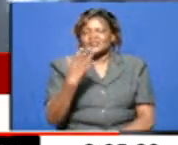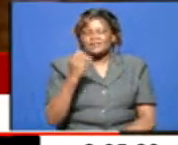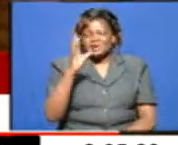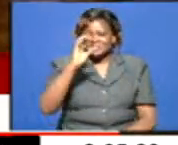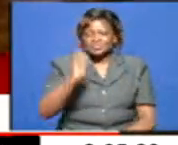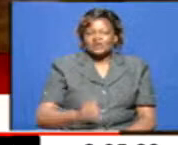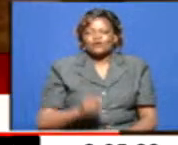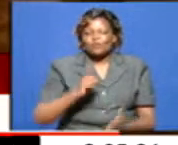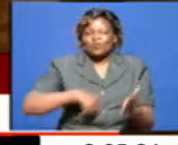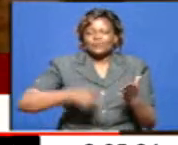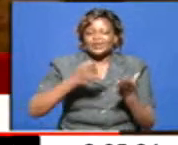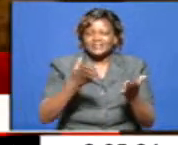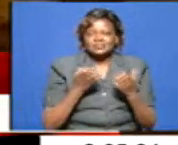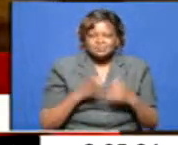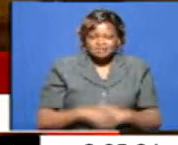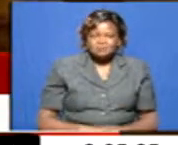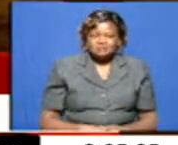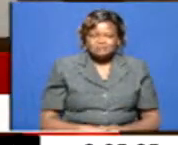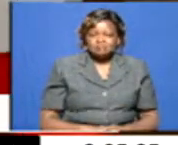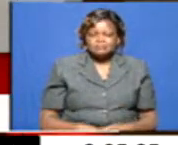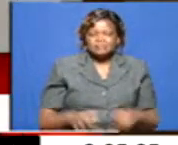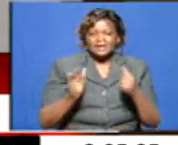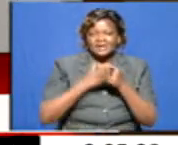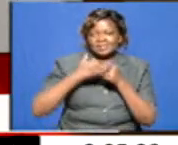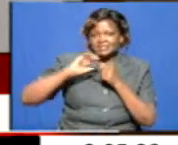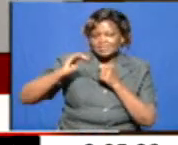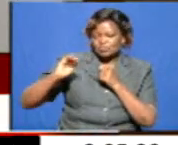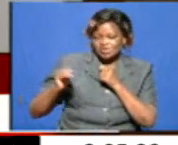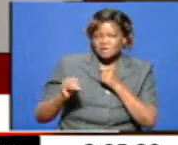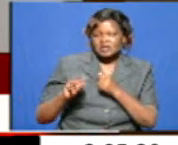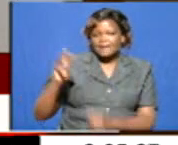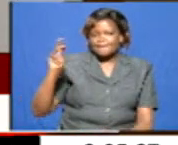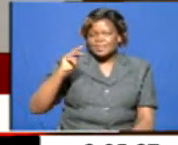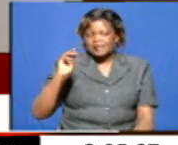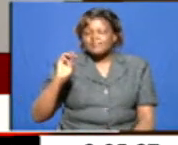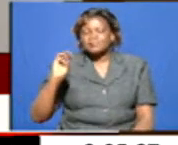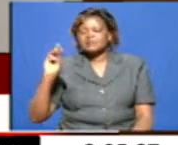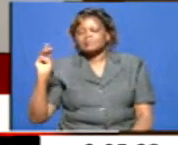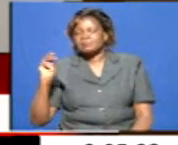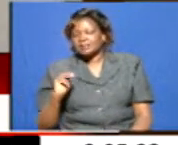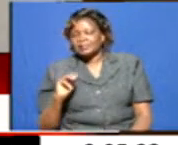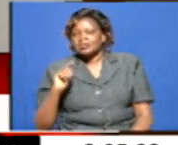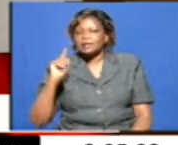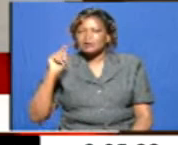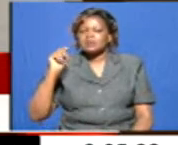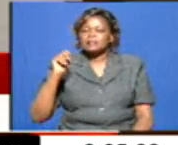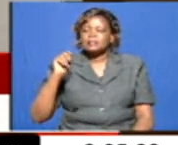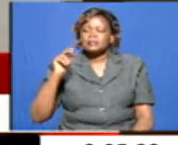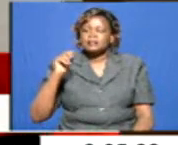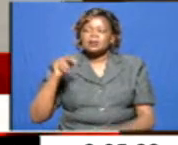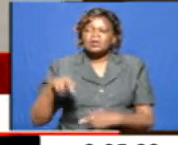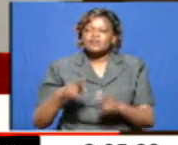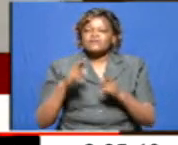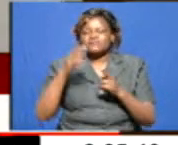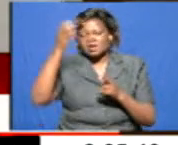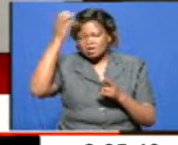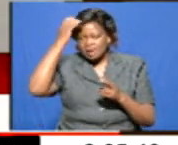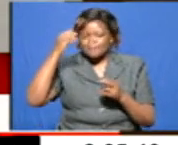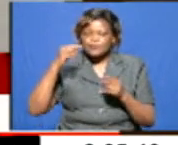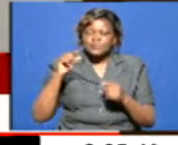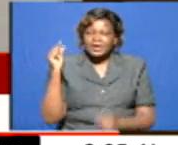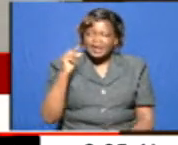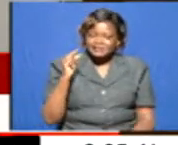we need. Currently, 8 counties, Marsabit, Mandera, Tana River, Lamu, Garissa, Wajir, Isiolo,